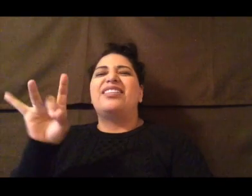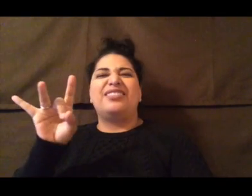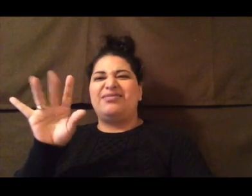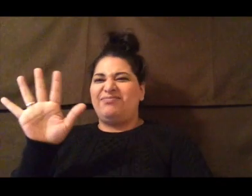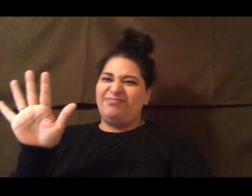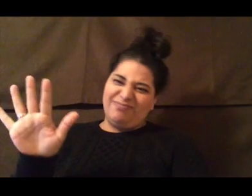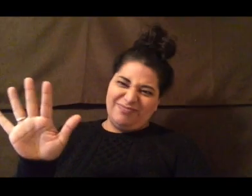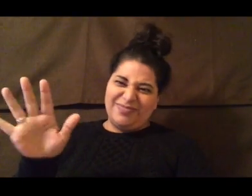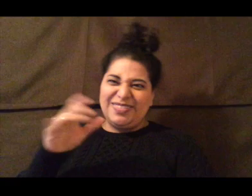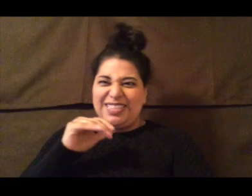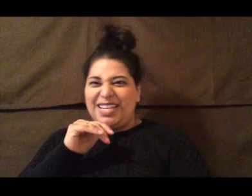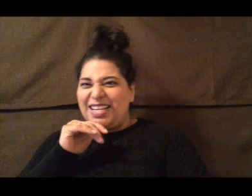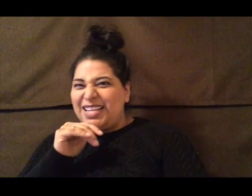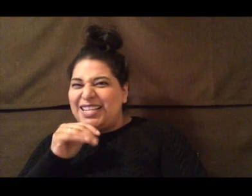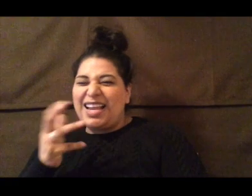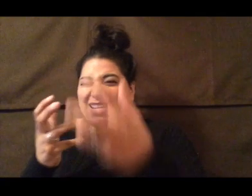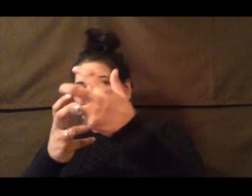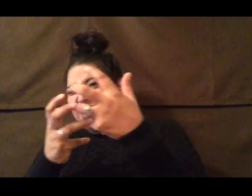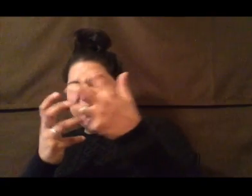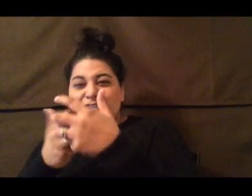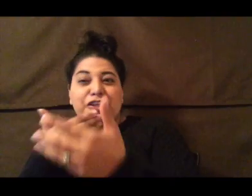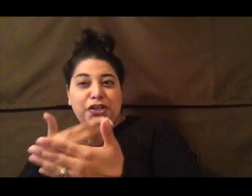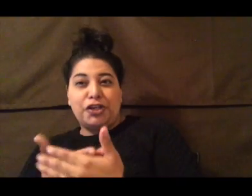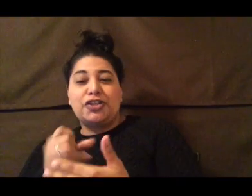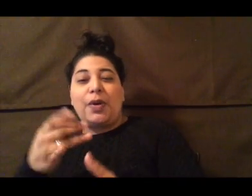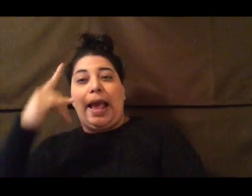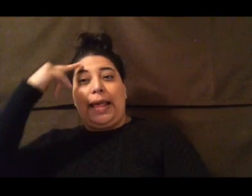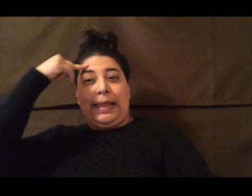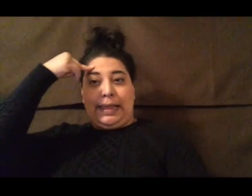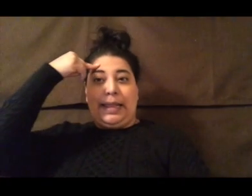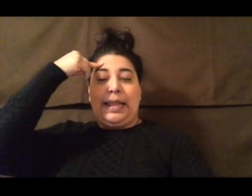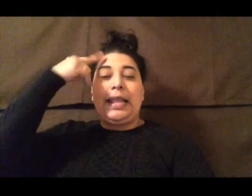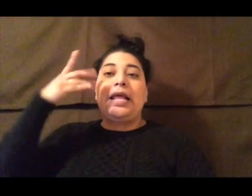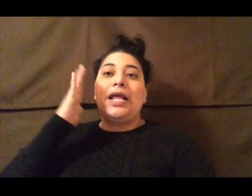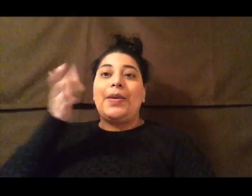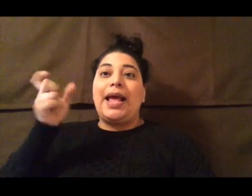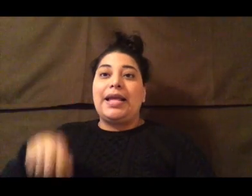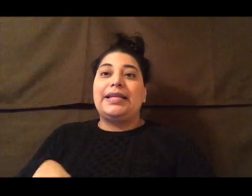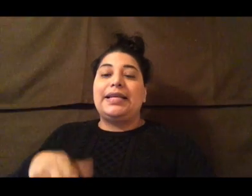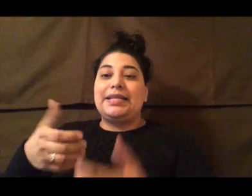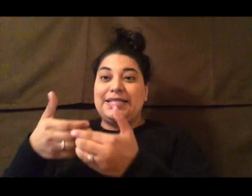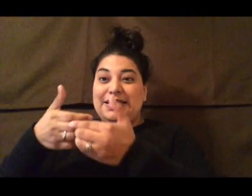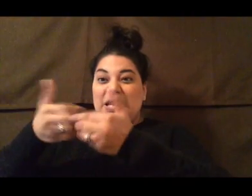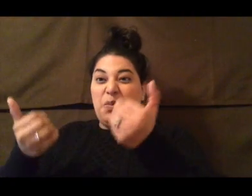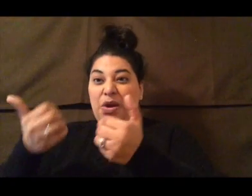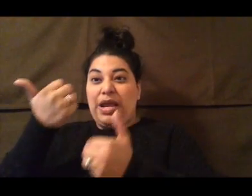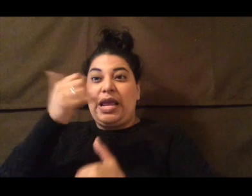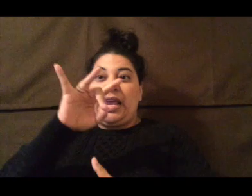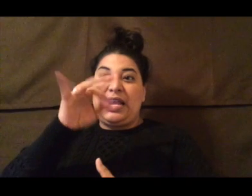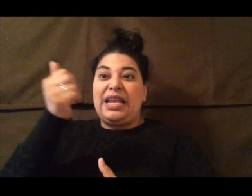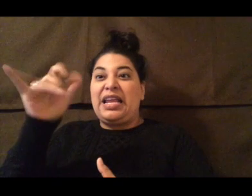45 and 18 don't really seem like very friendly numbers to me. So I think I'm going to have to